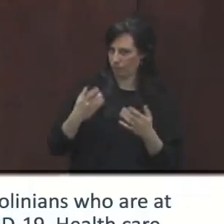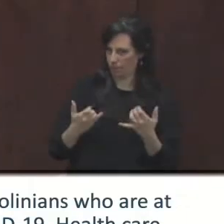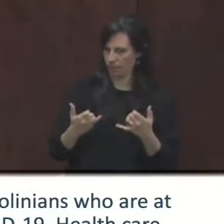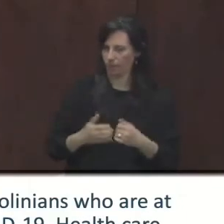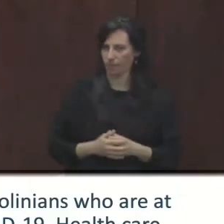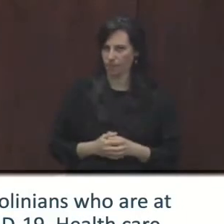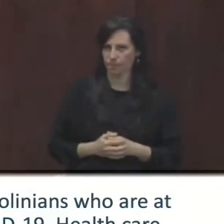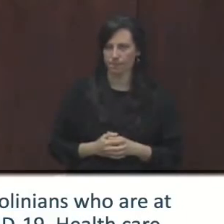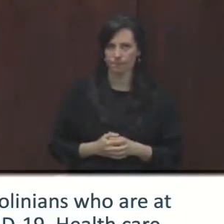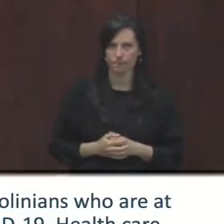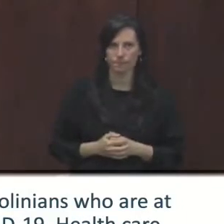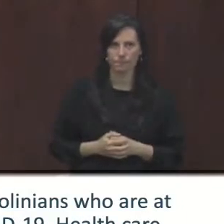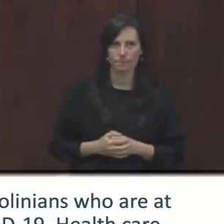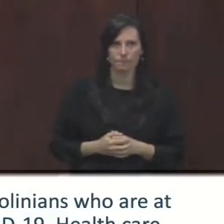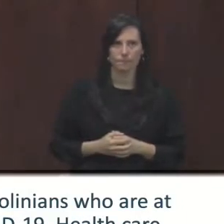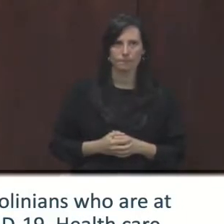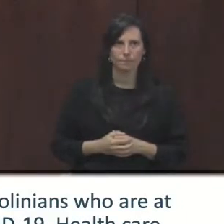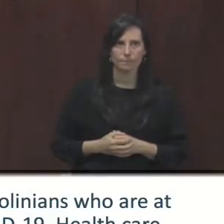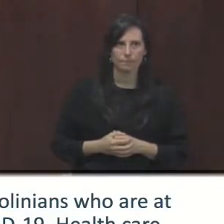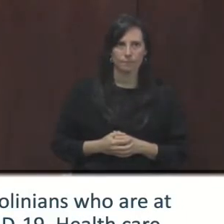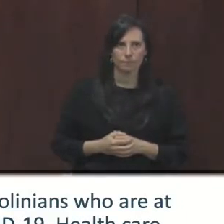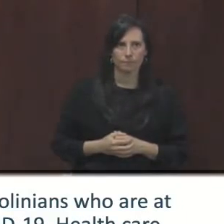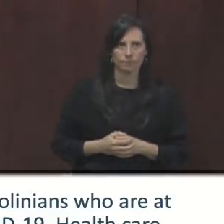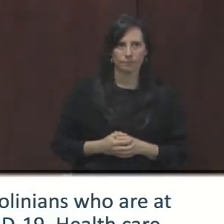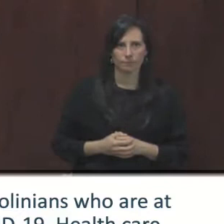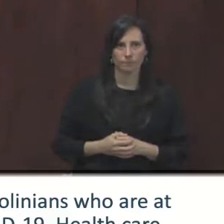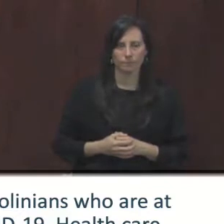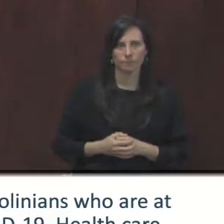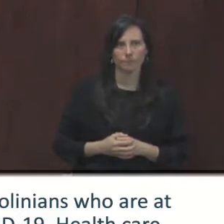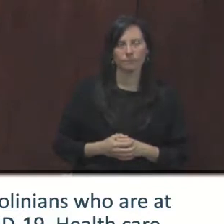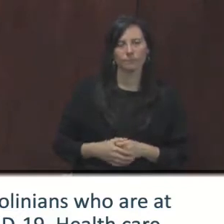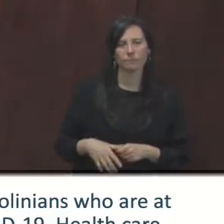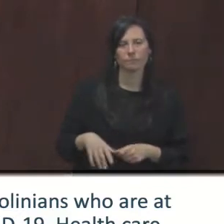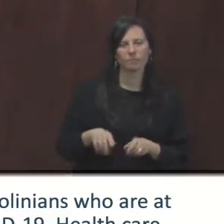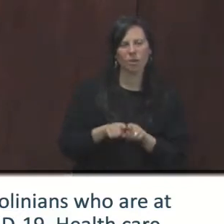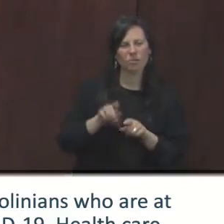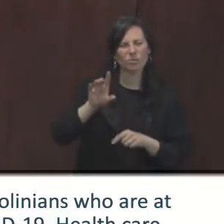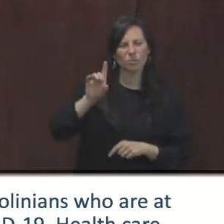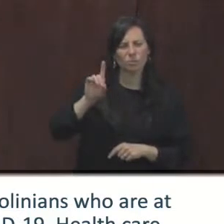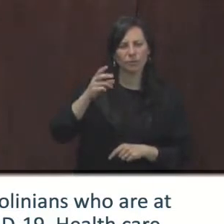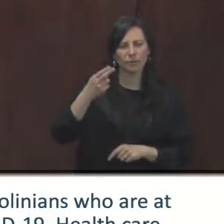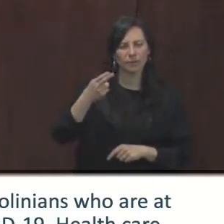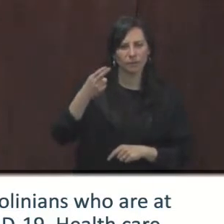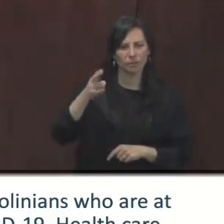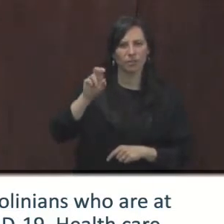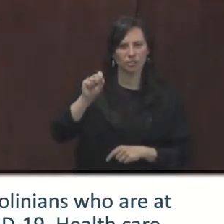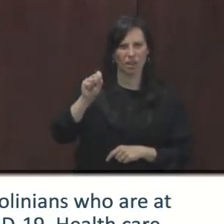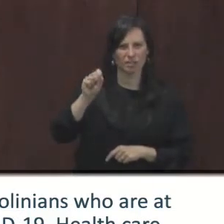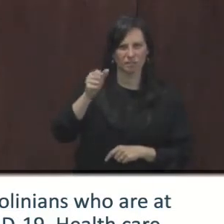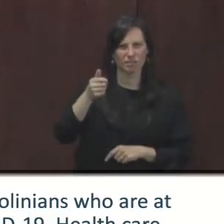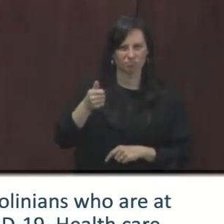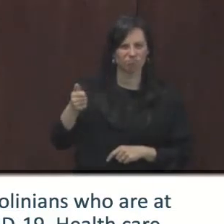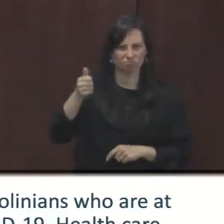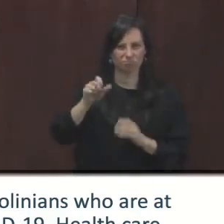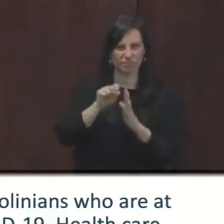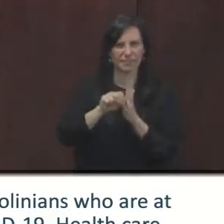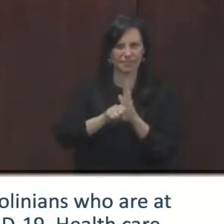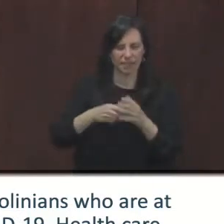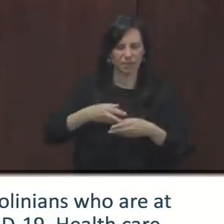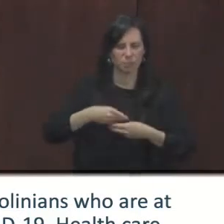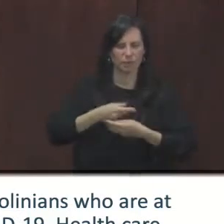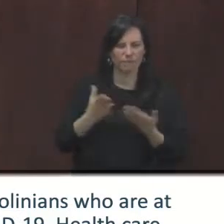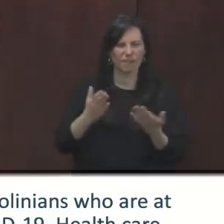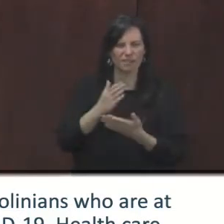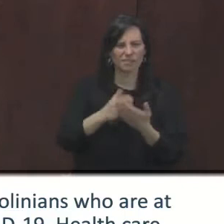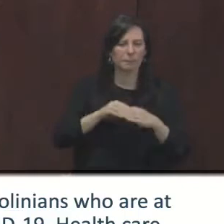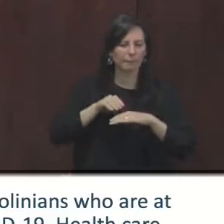And I just wanted to share that, as I said, DHHS has put out guidance documents that provide a bit of a